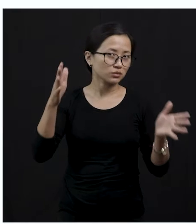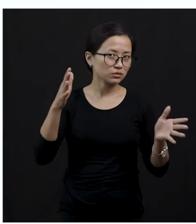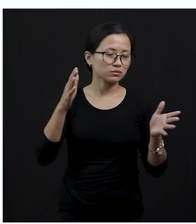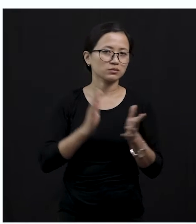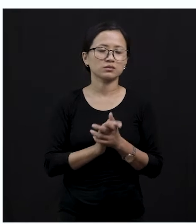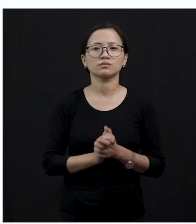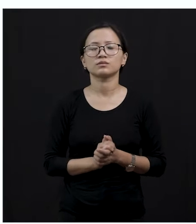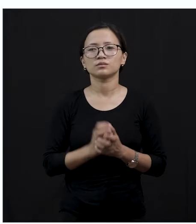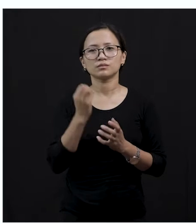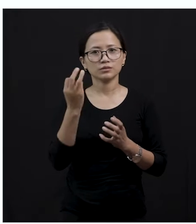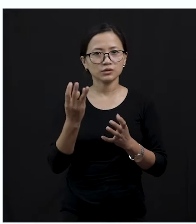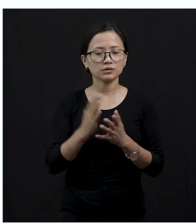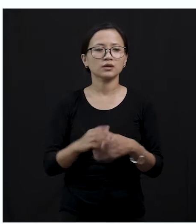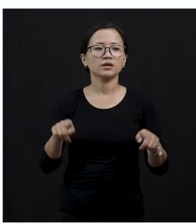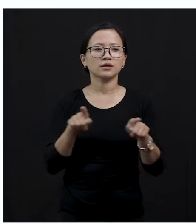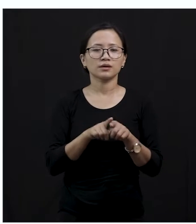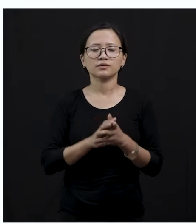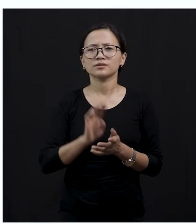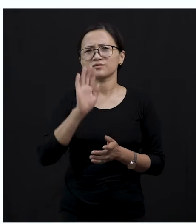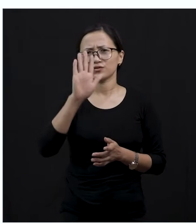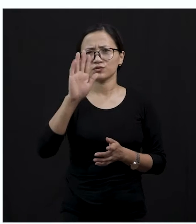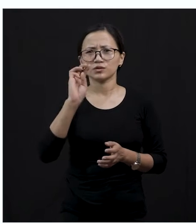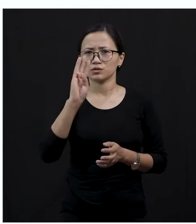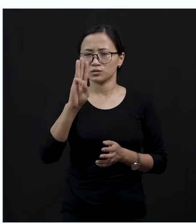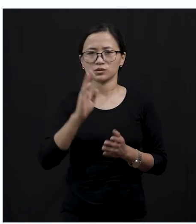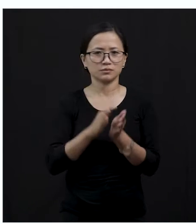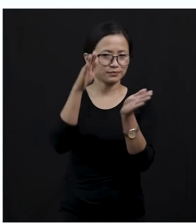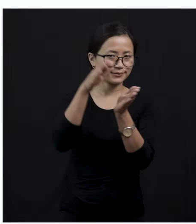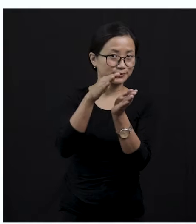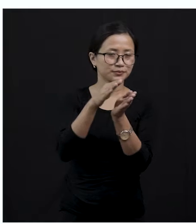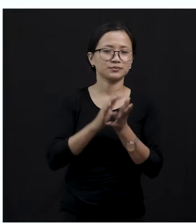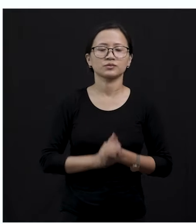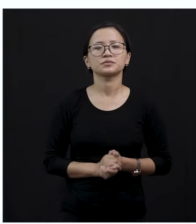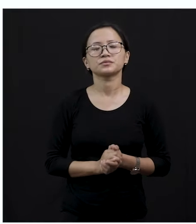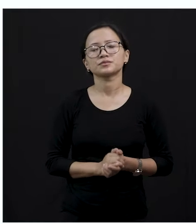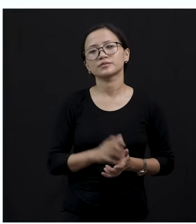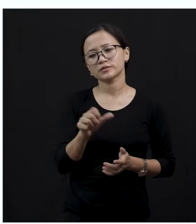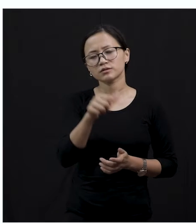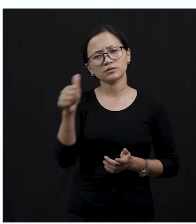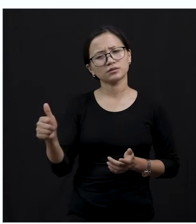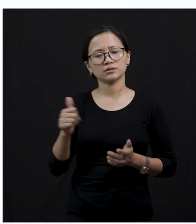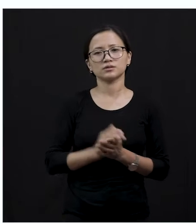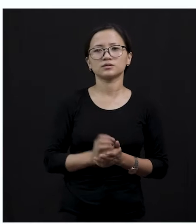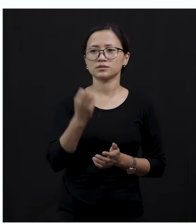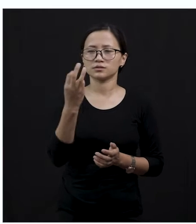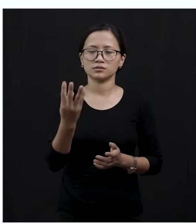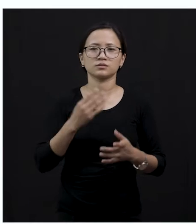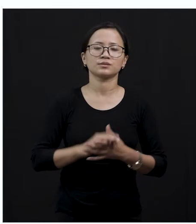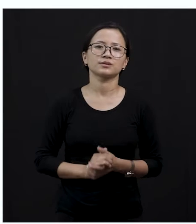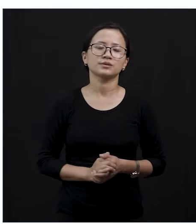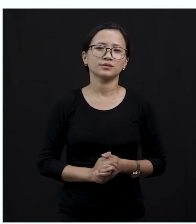of 53. We can say like that. Okay, we can do this for any other numbers also. There are many